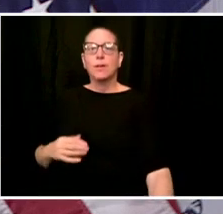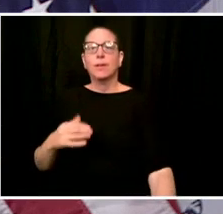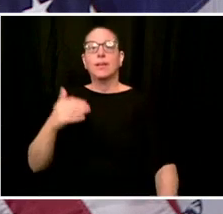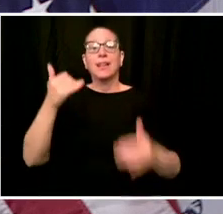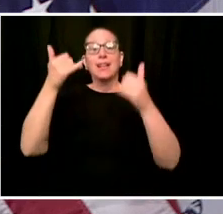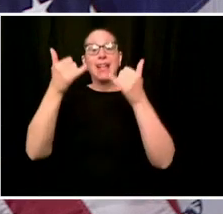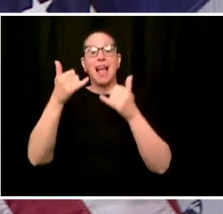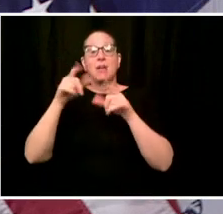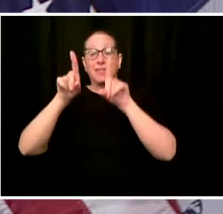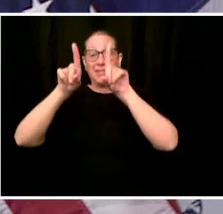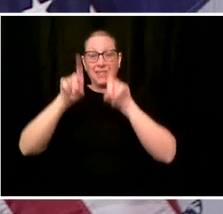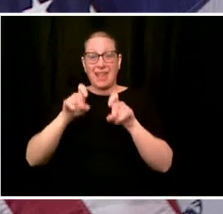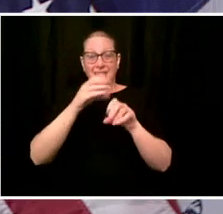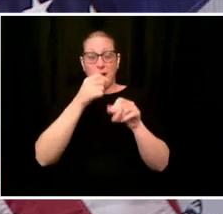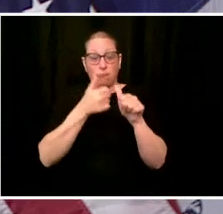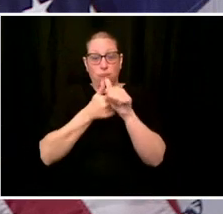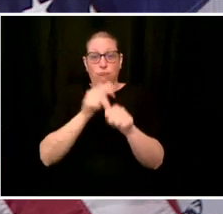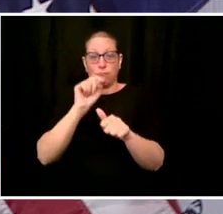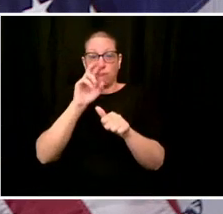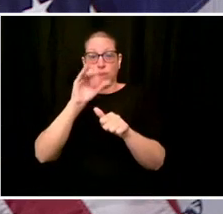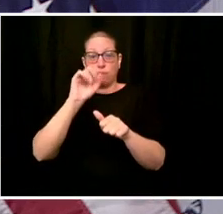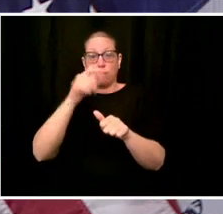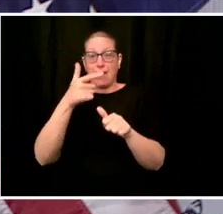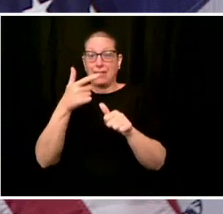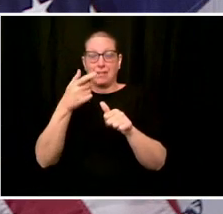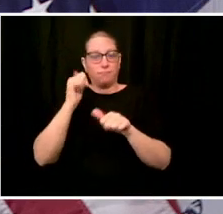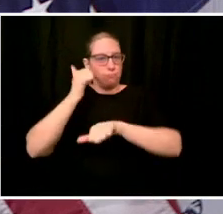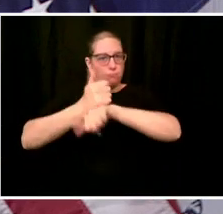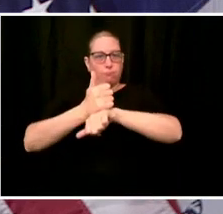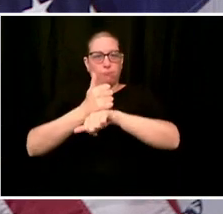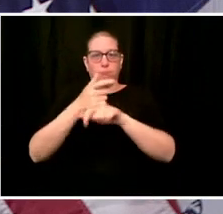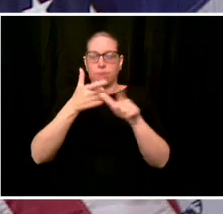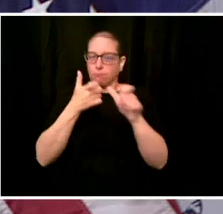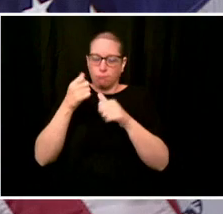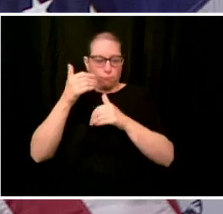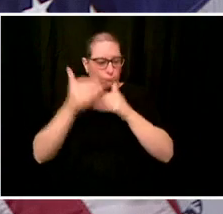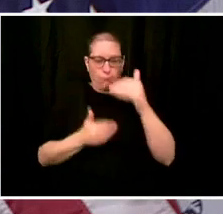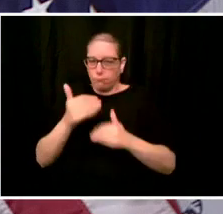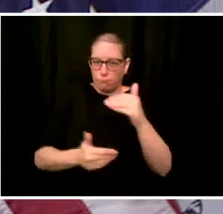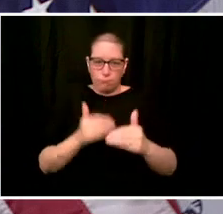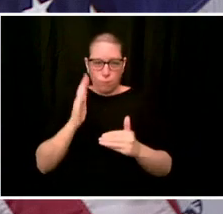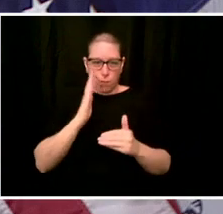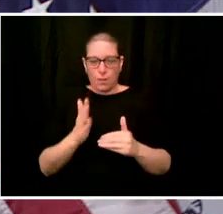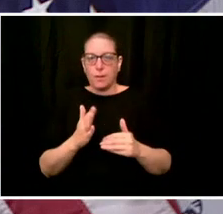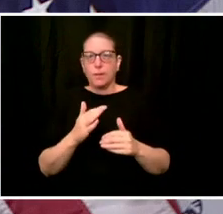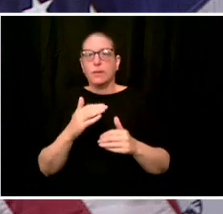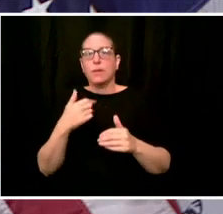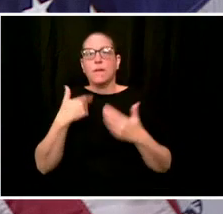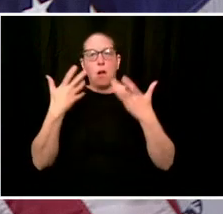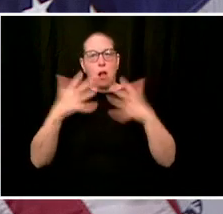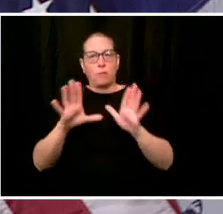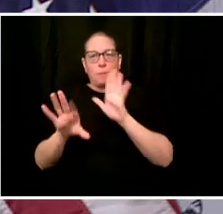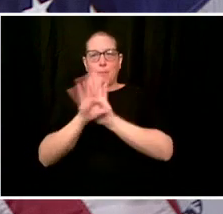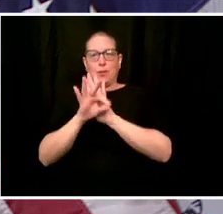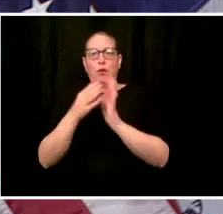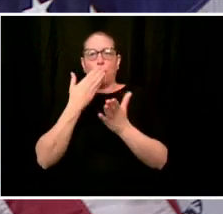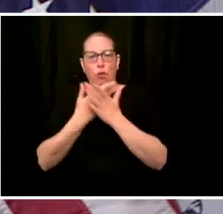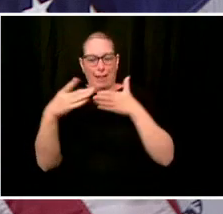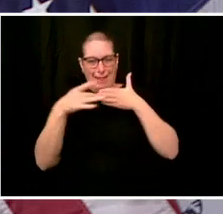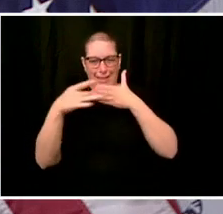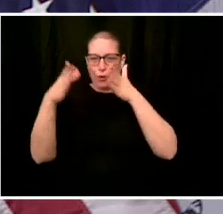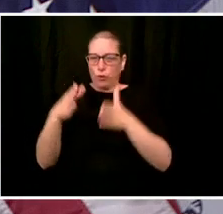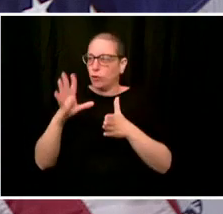that we have put together a very, very strong leadership team. The interviewing process, the training process, as you're hearing, is moving